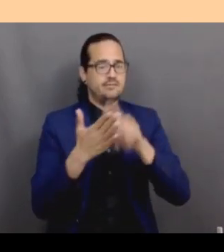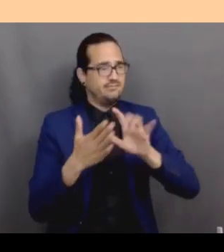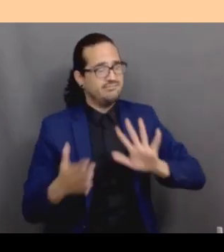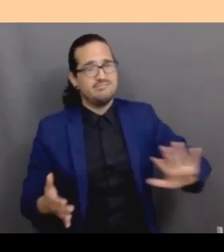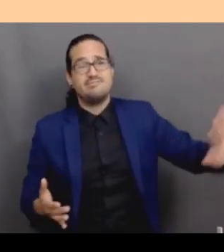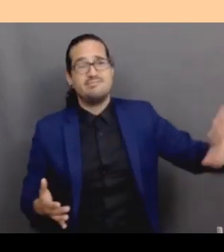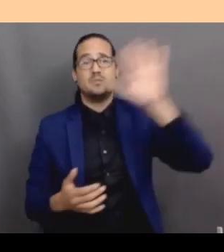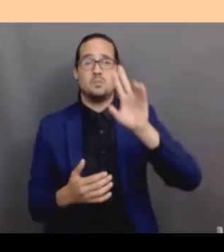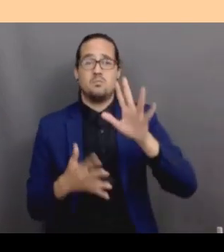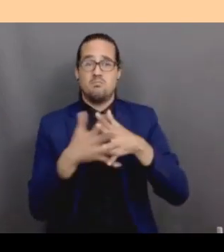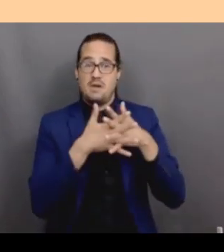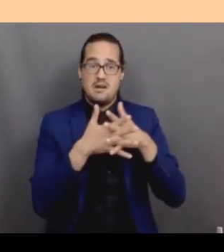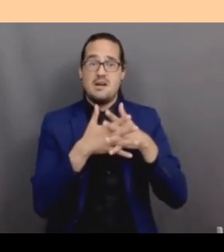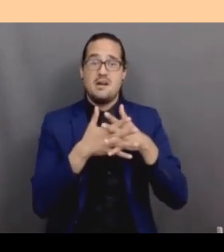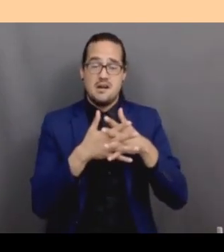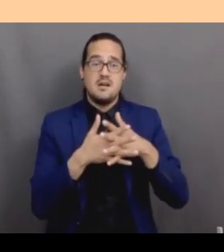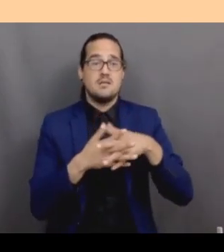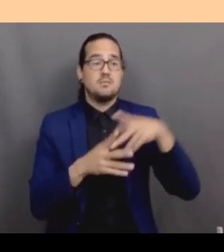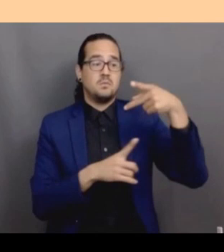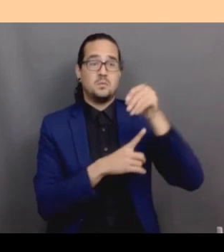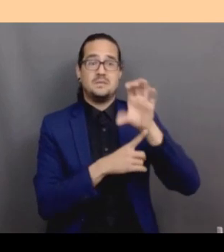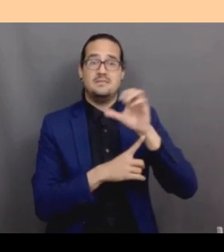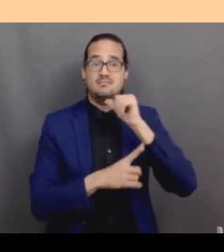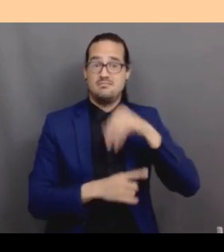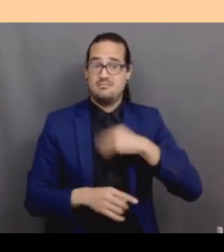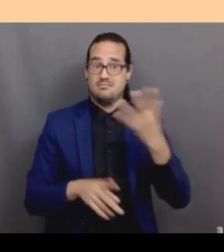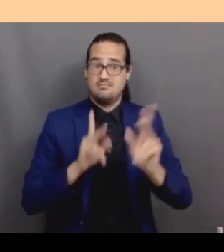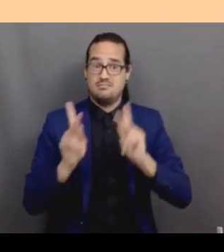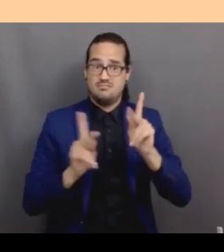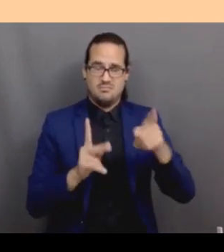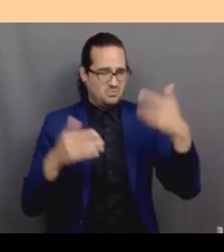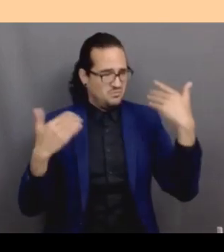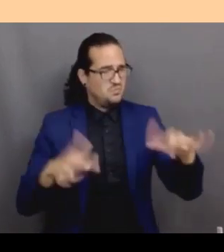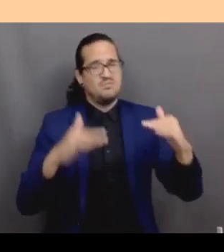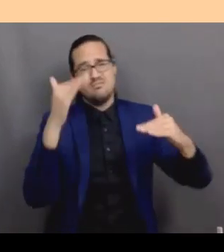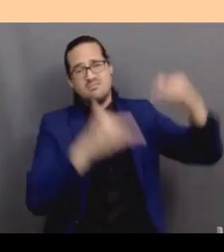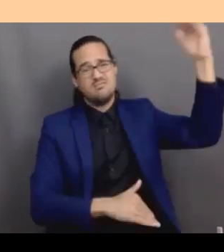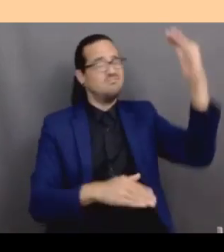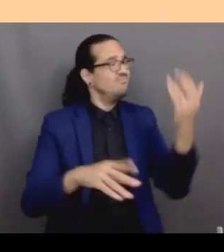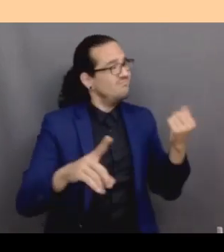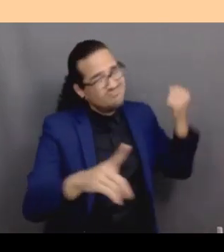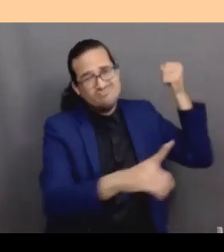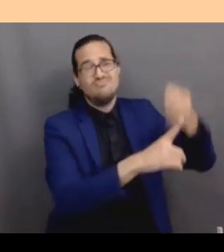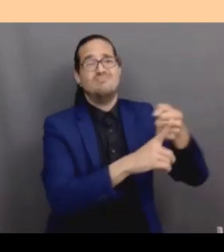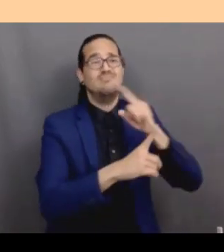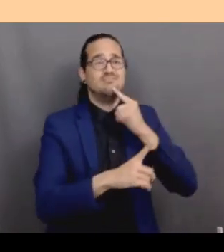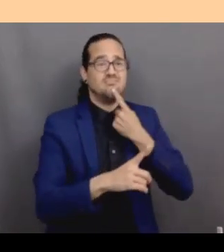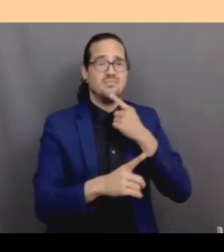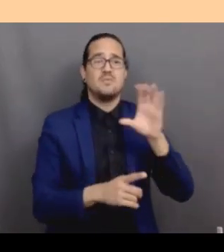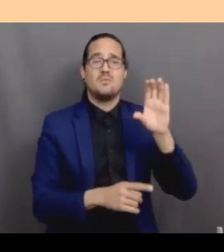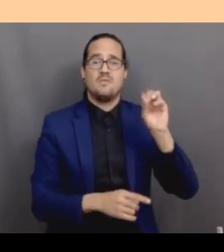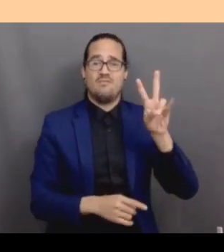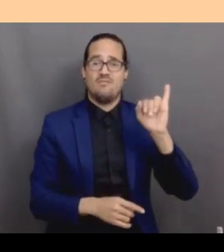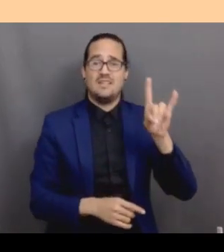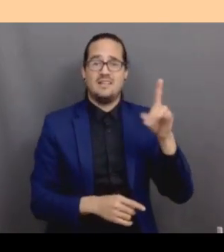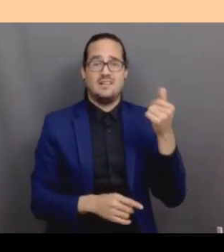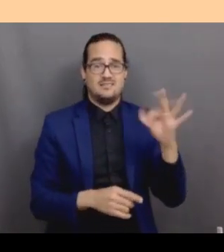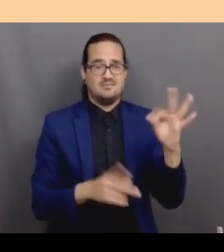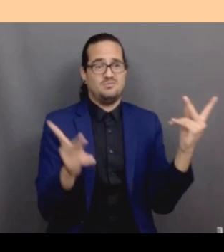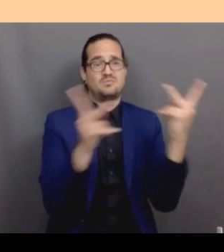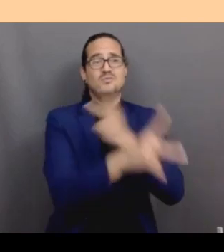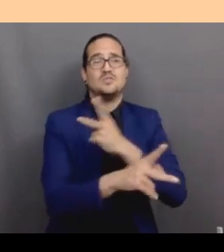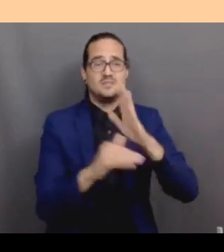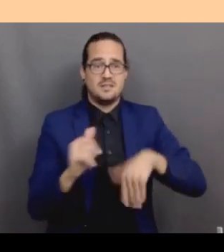being disproportionately affected by COVID-19. And as you, I'm sure, have read, is that it's a